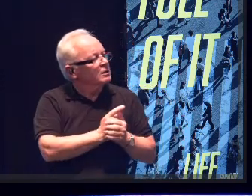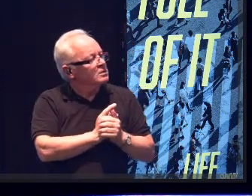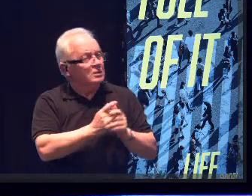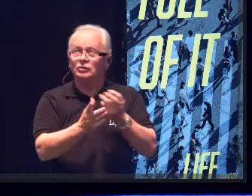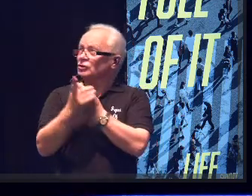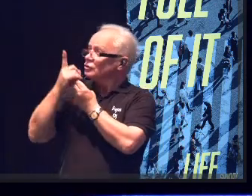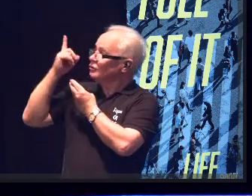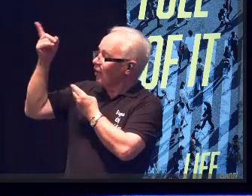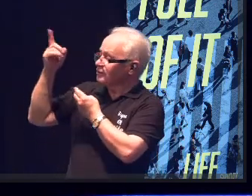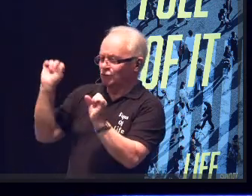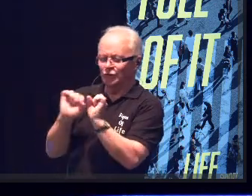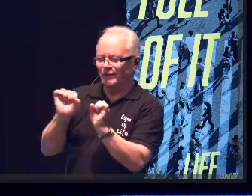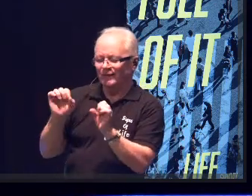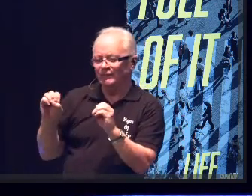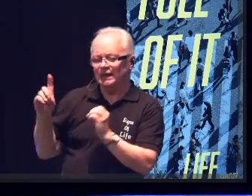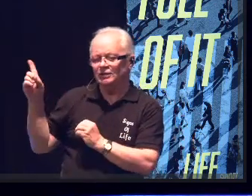God's not just quite finished yet.